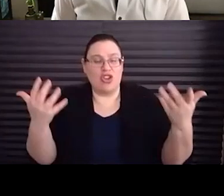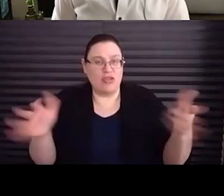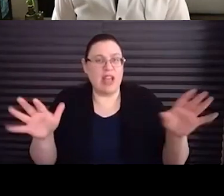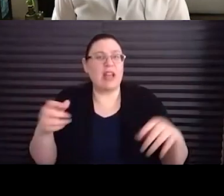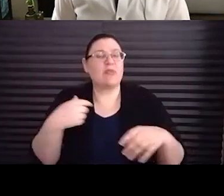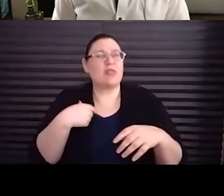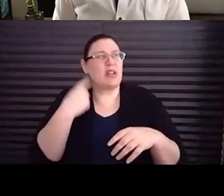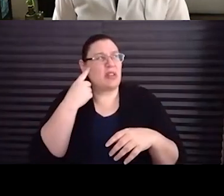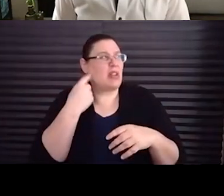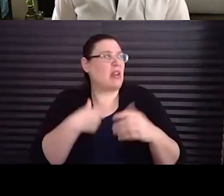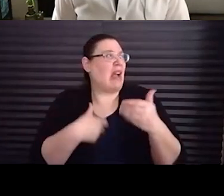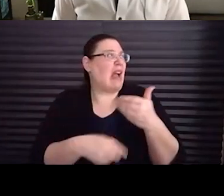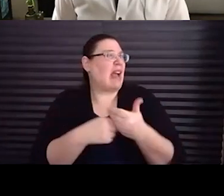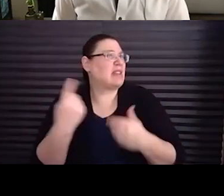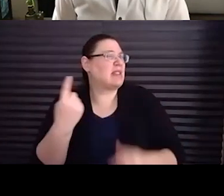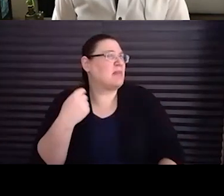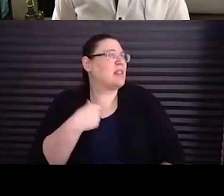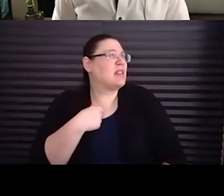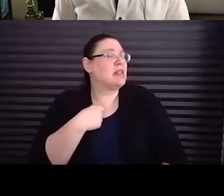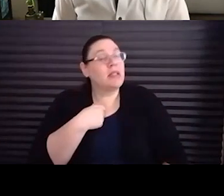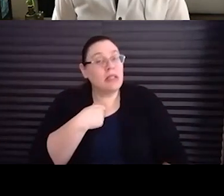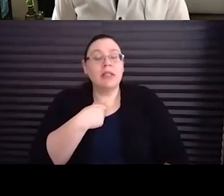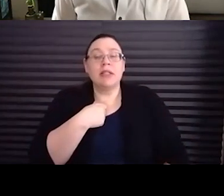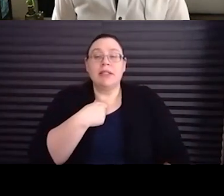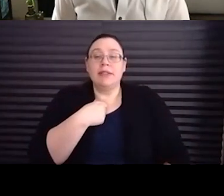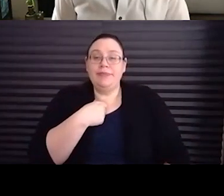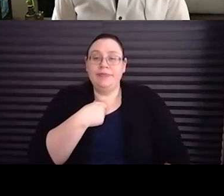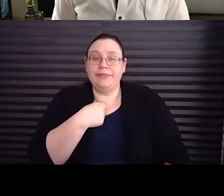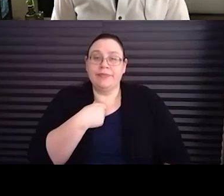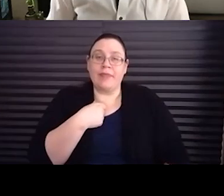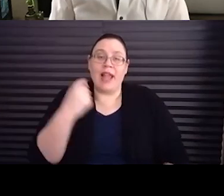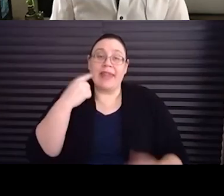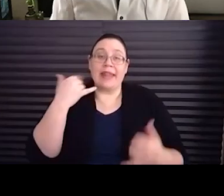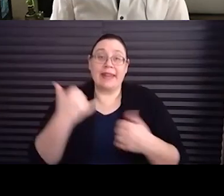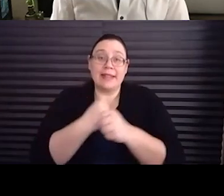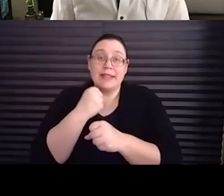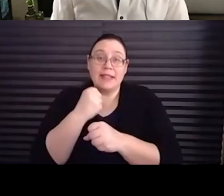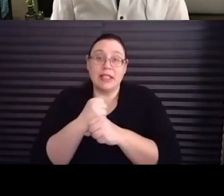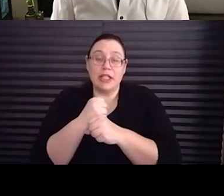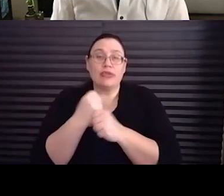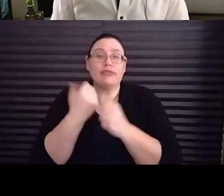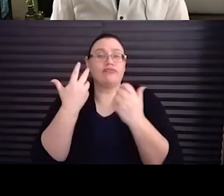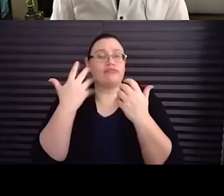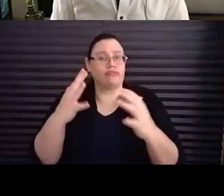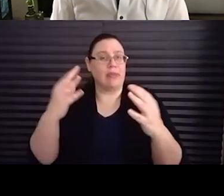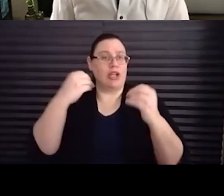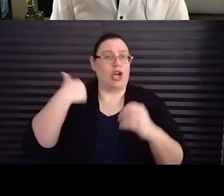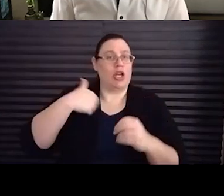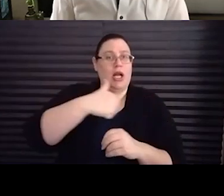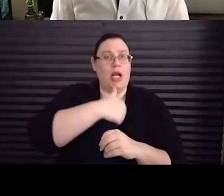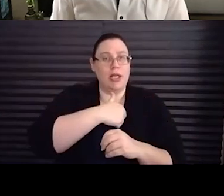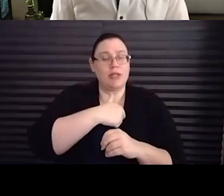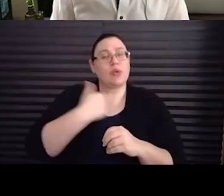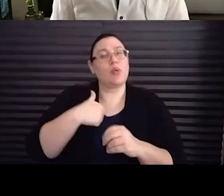I could add, but I think this year has really taught us that we truly